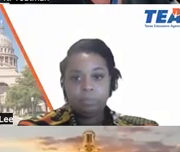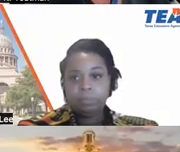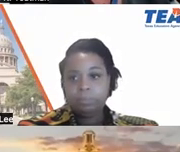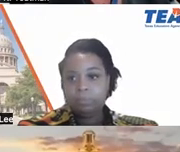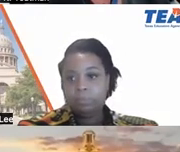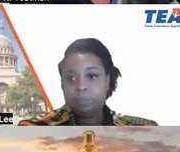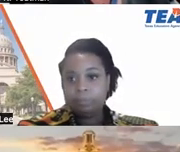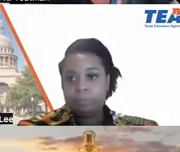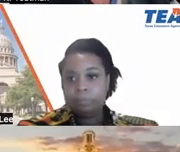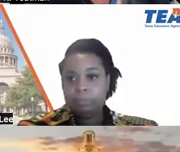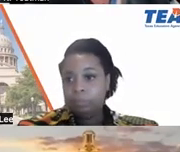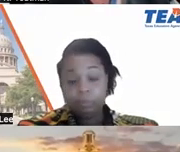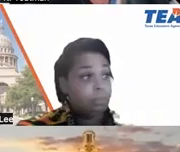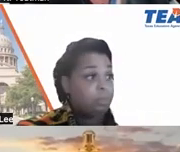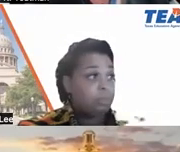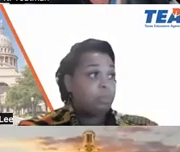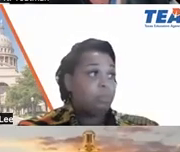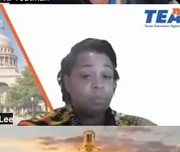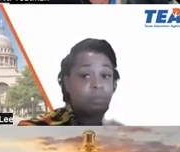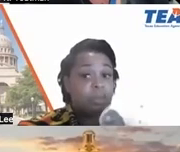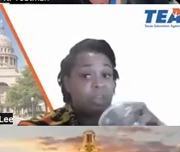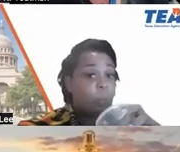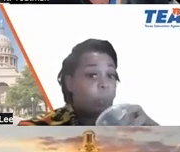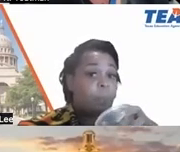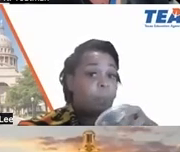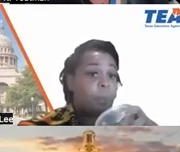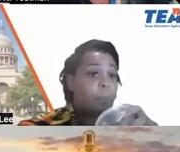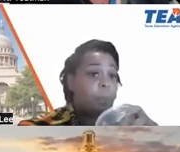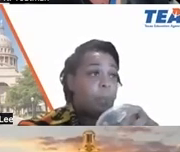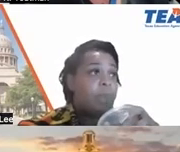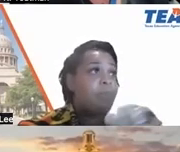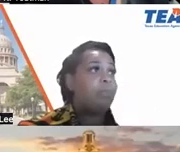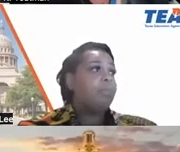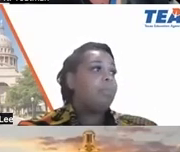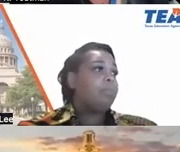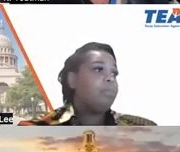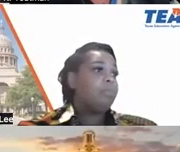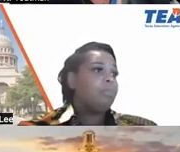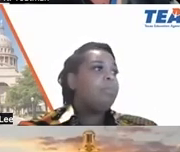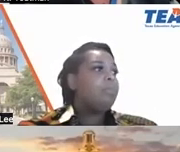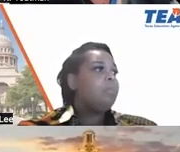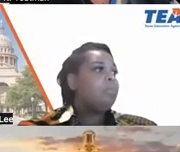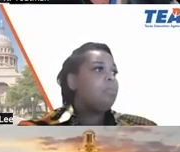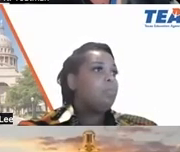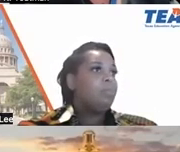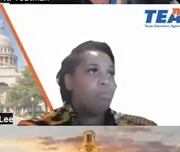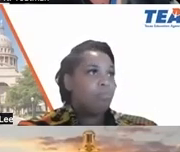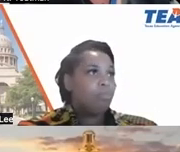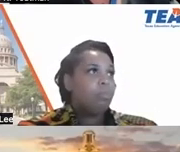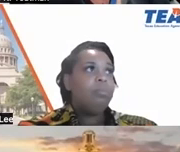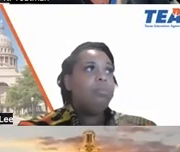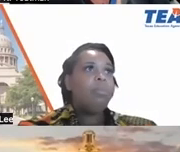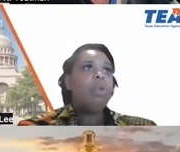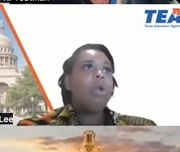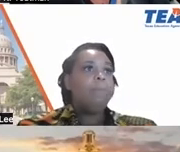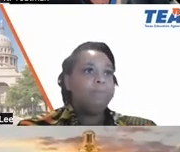Okay, here's my little, this is not from my first job, you know, was babysitting too, but my very first job out